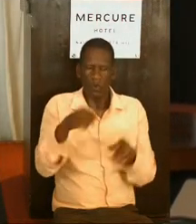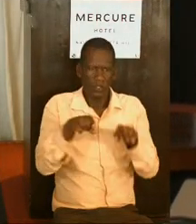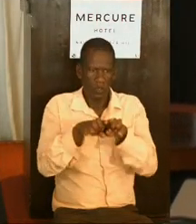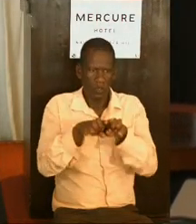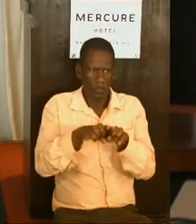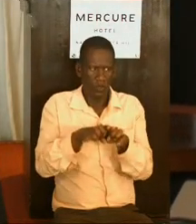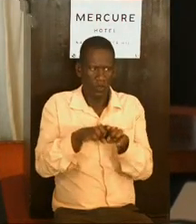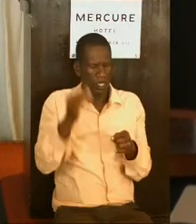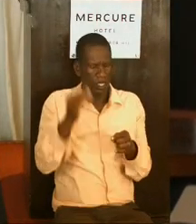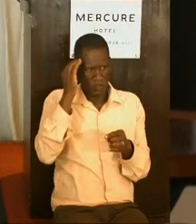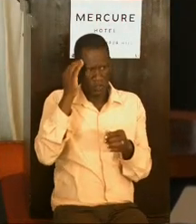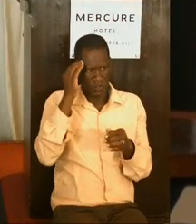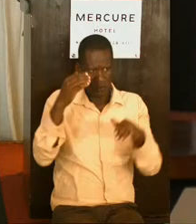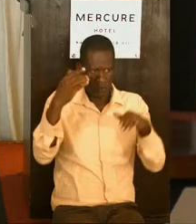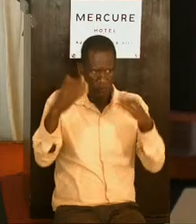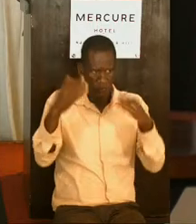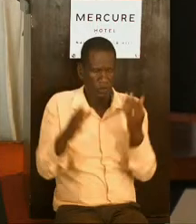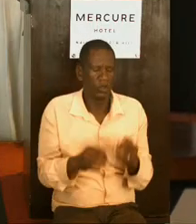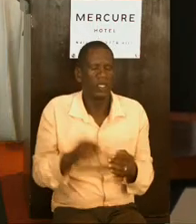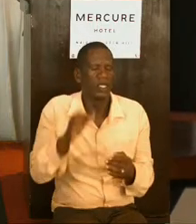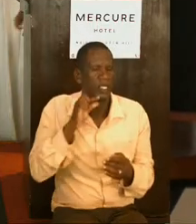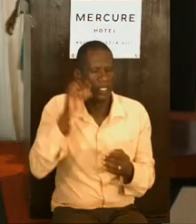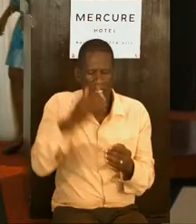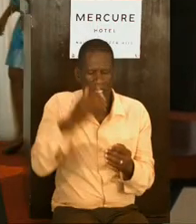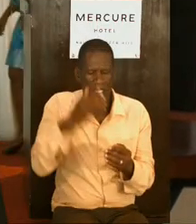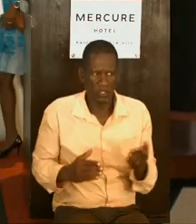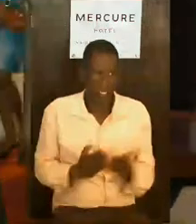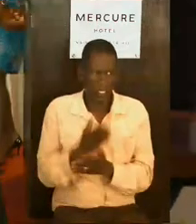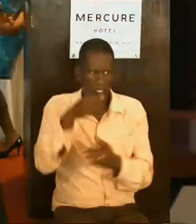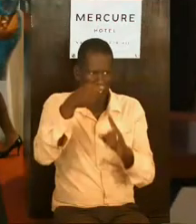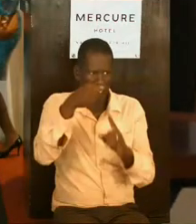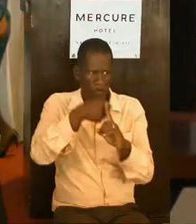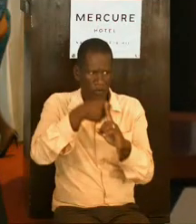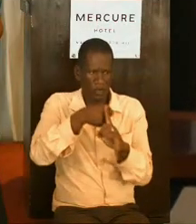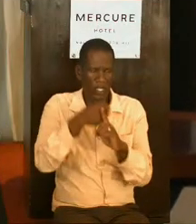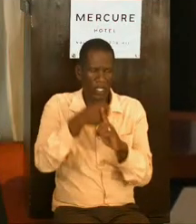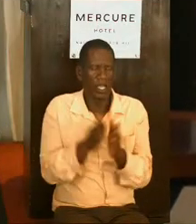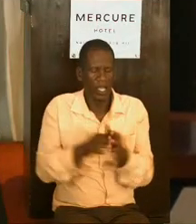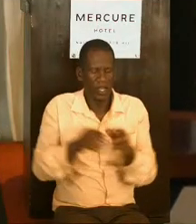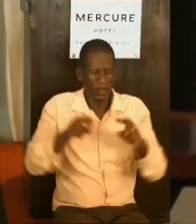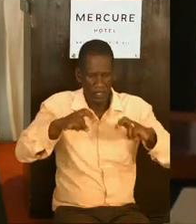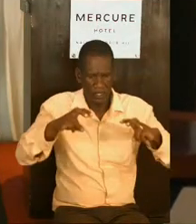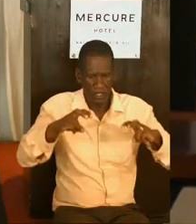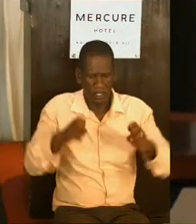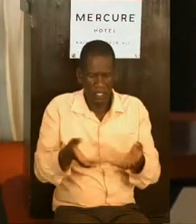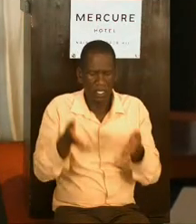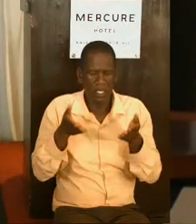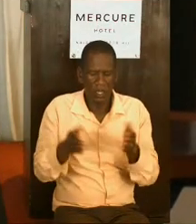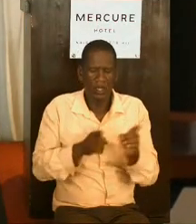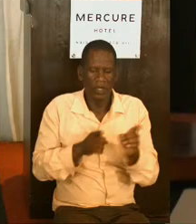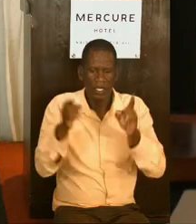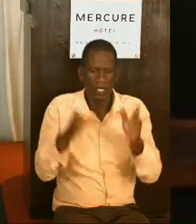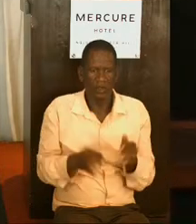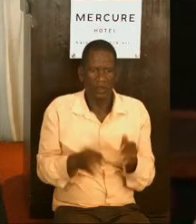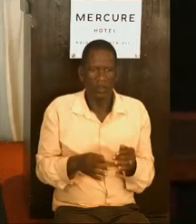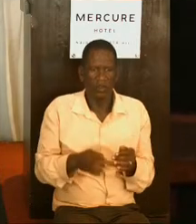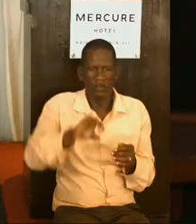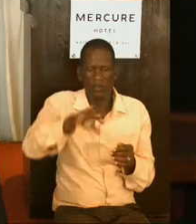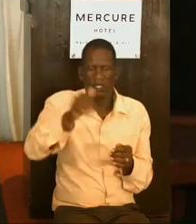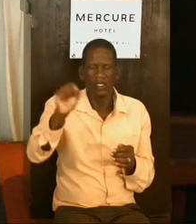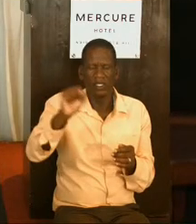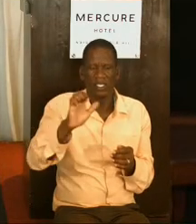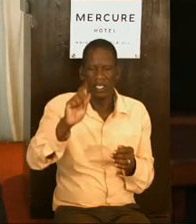is also an educationist gender and child rights Advocate and research currently director of just liquor